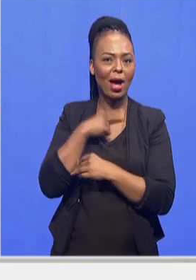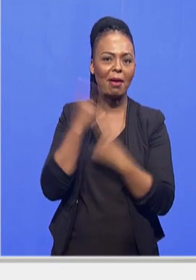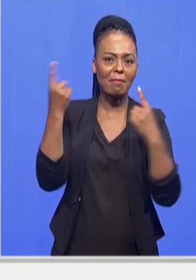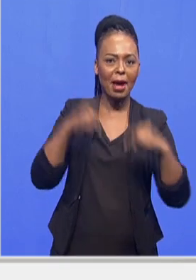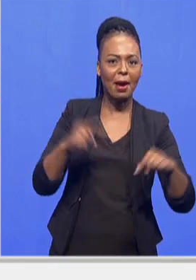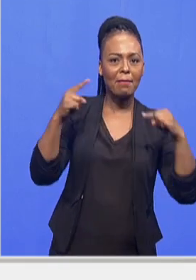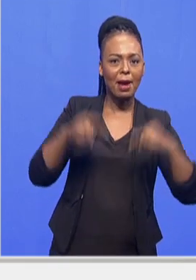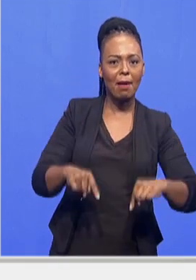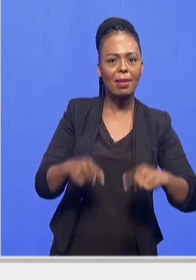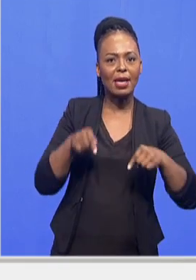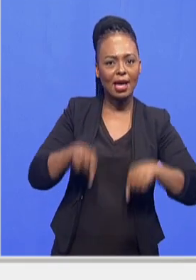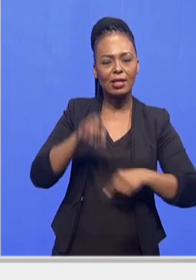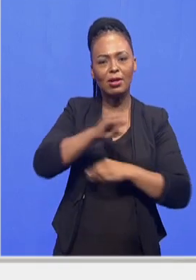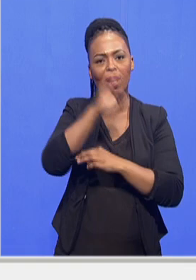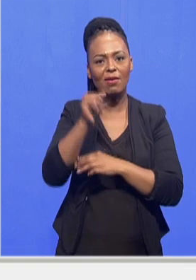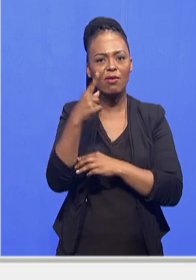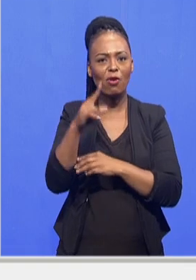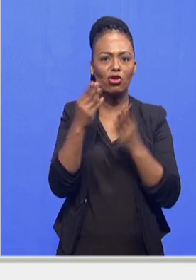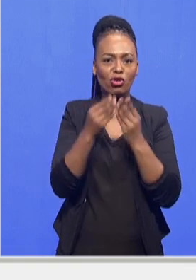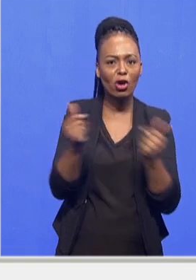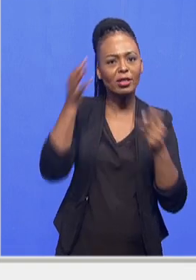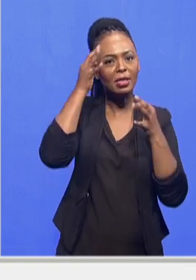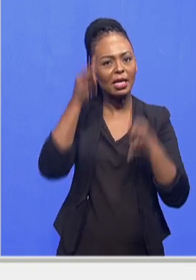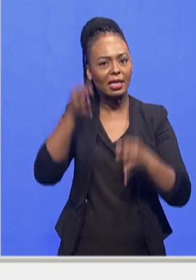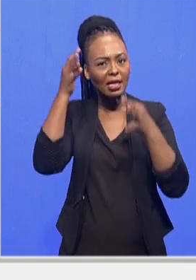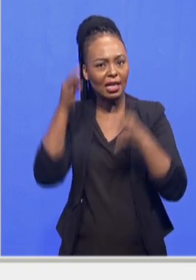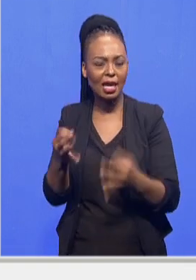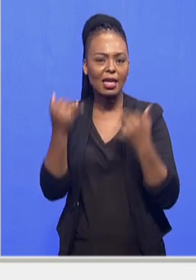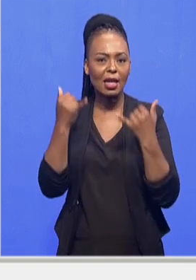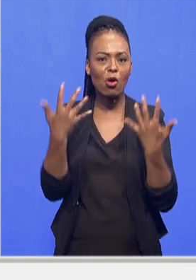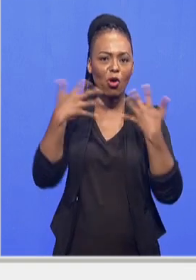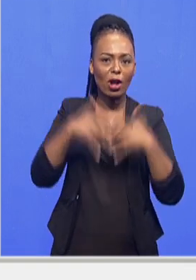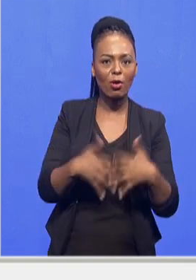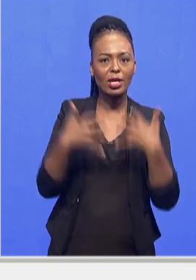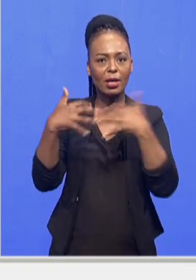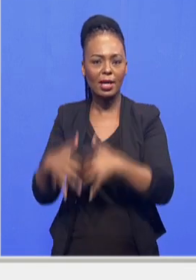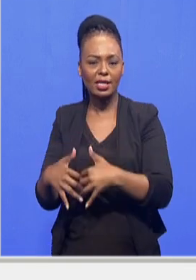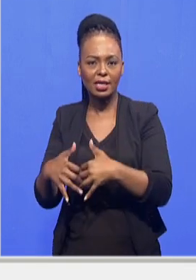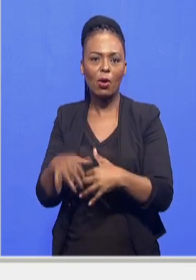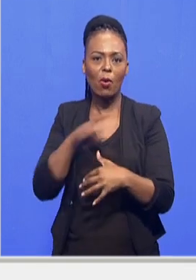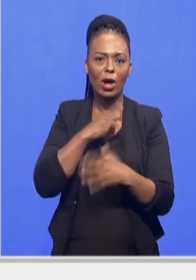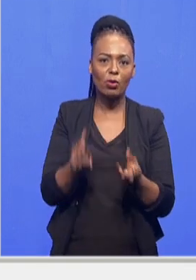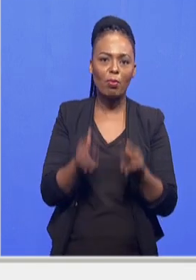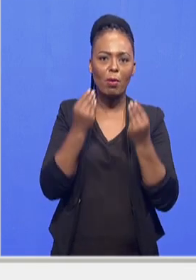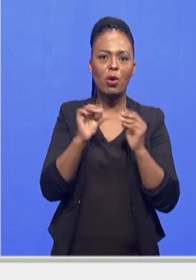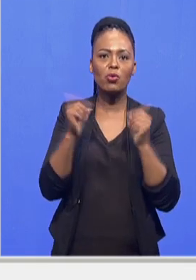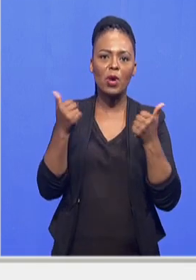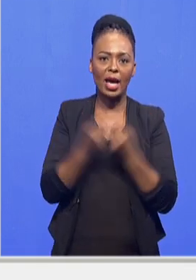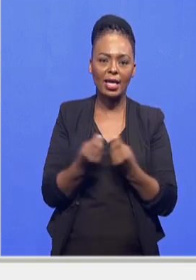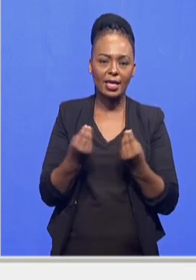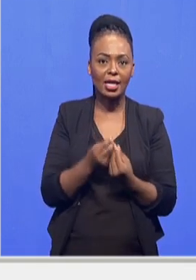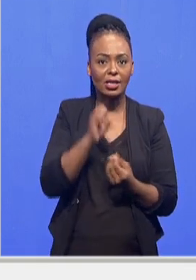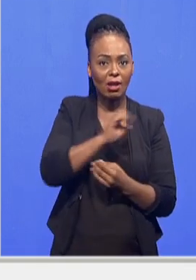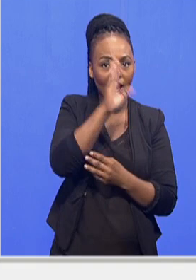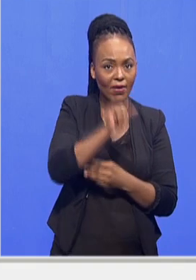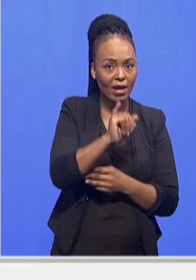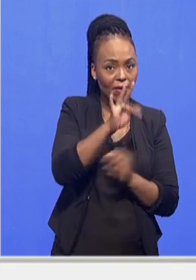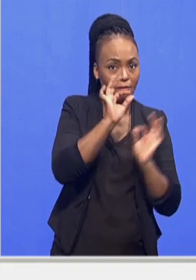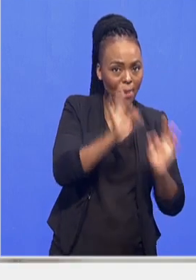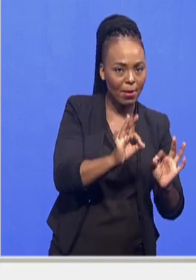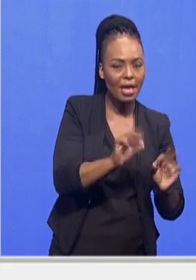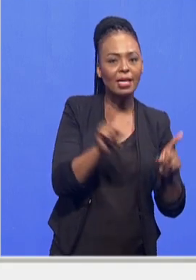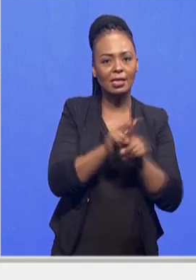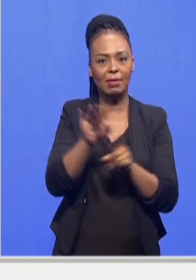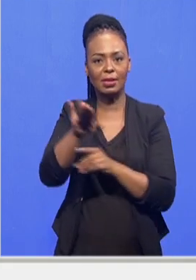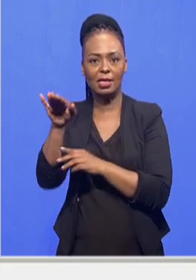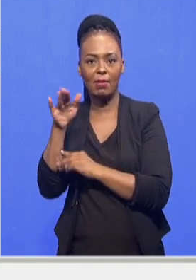They've been coming through and knocking and asking for just collaboration in just getting it right. South Africa getting it right would mean Zimbabwe getting it